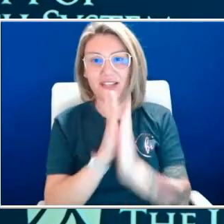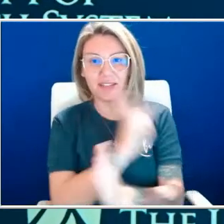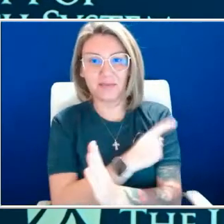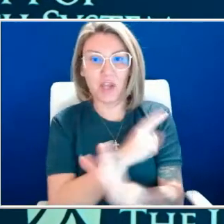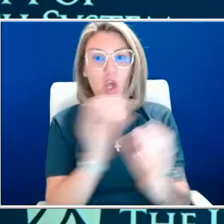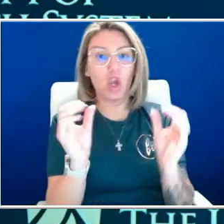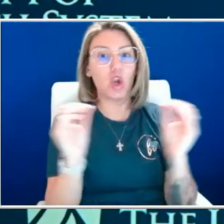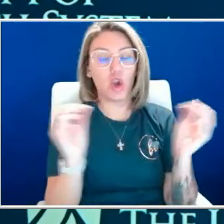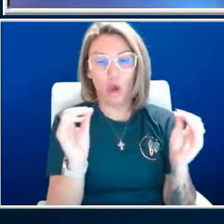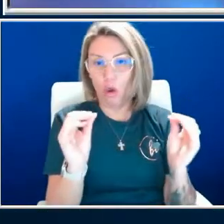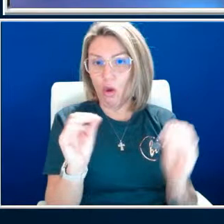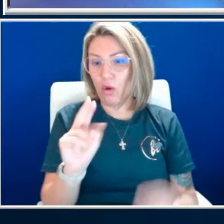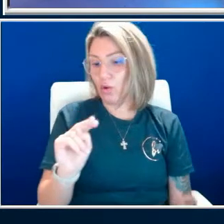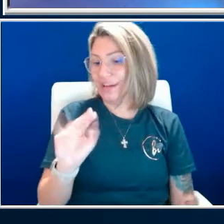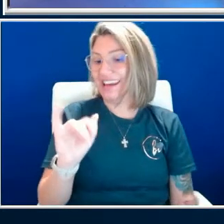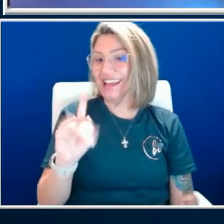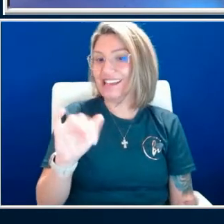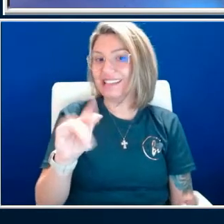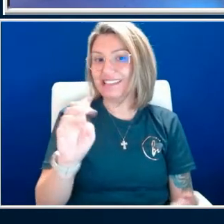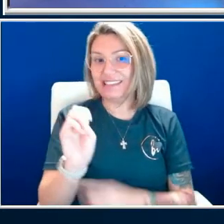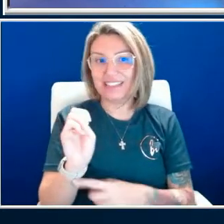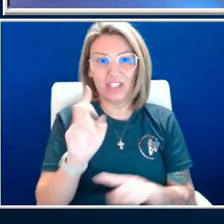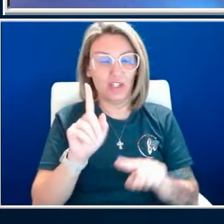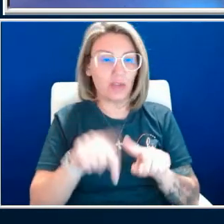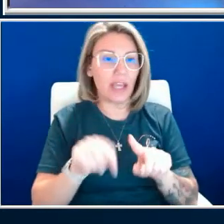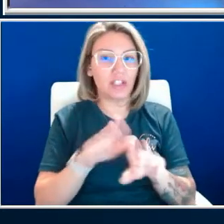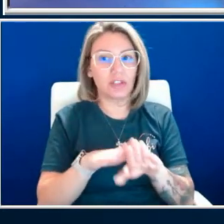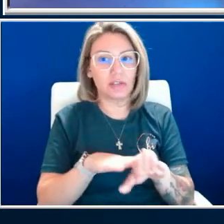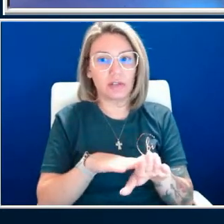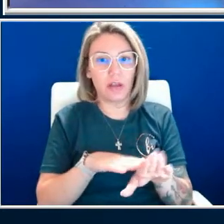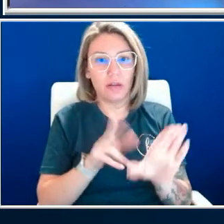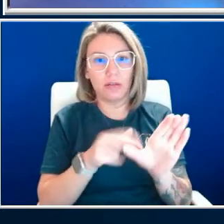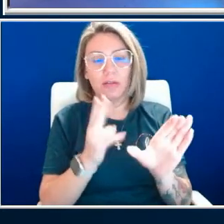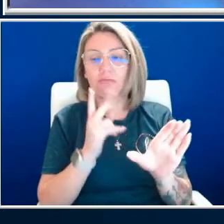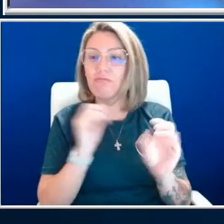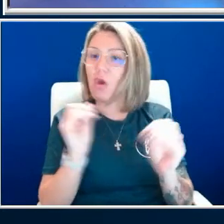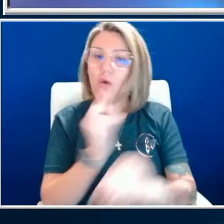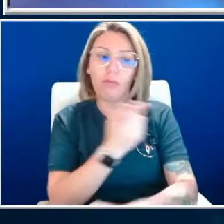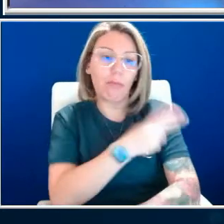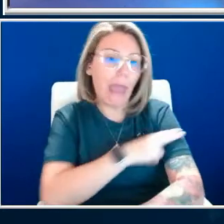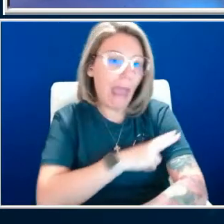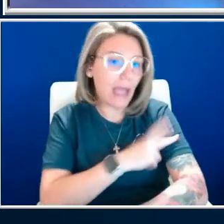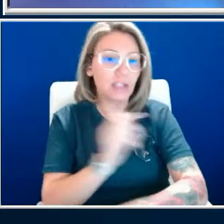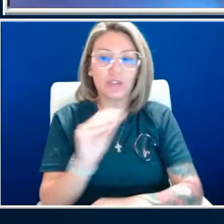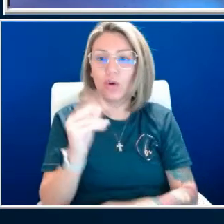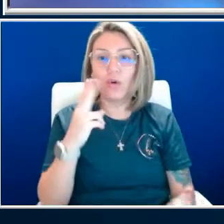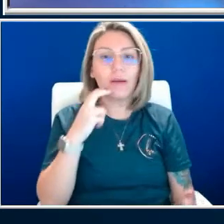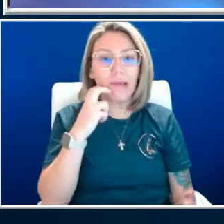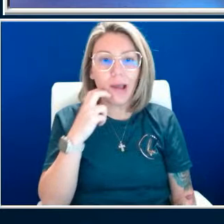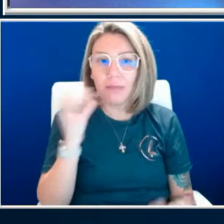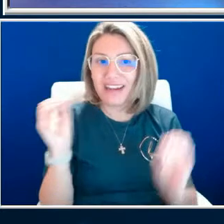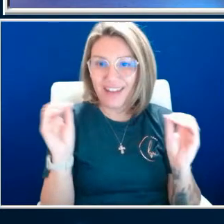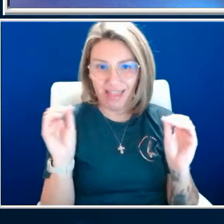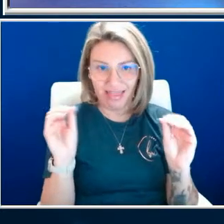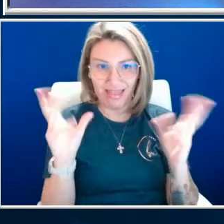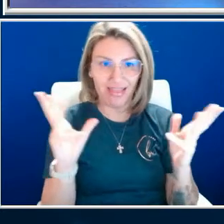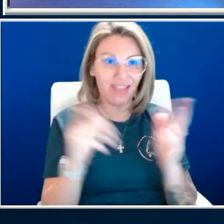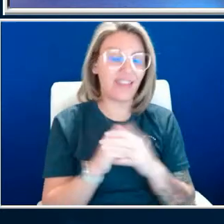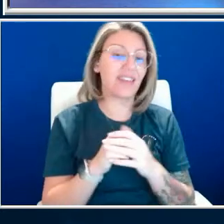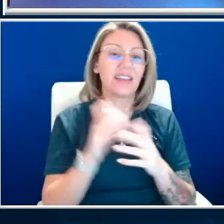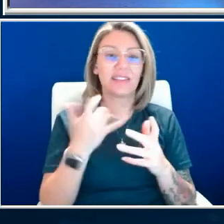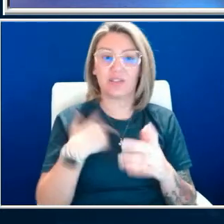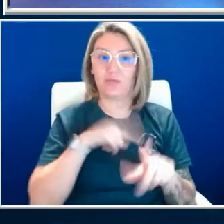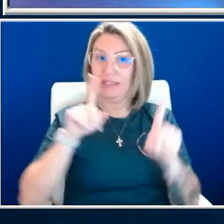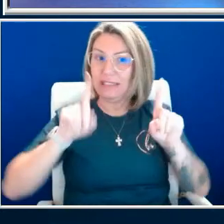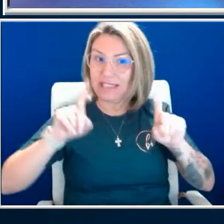Right. No. So you can't even wean yourself off of it. Yeah, no like patches, no gum or anything like that, because that's something that we test for,